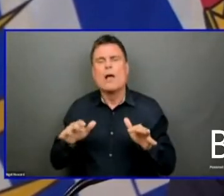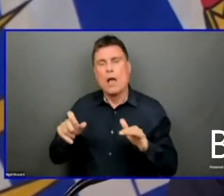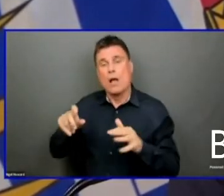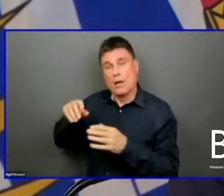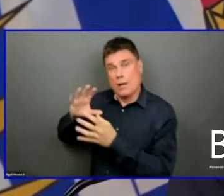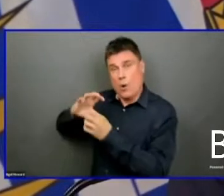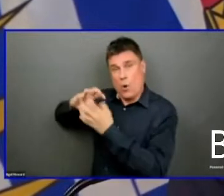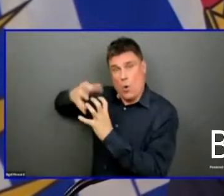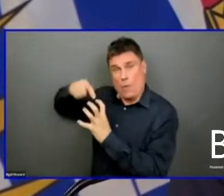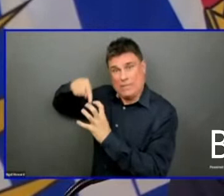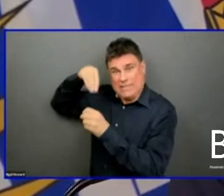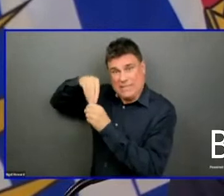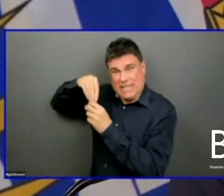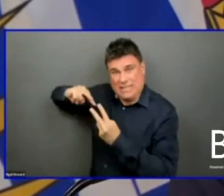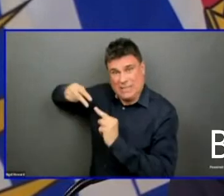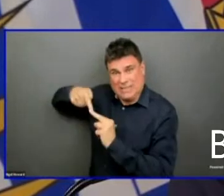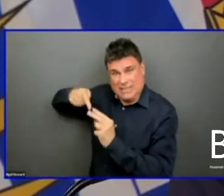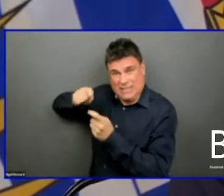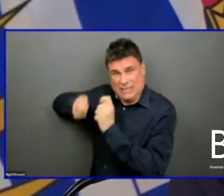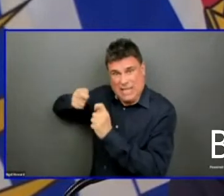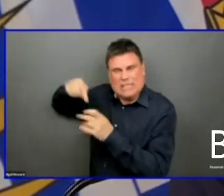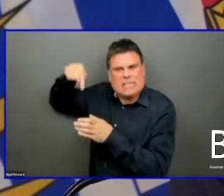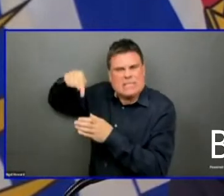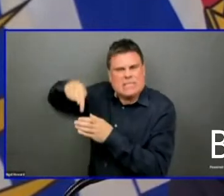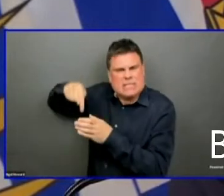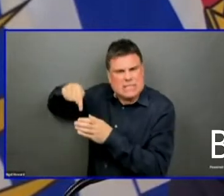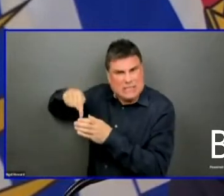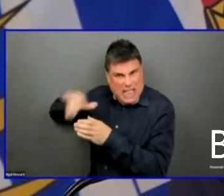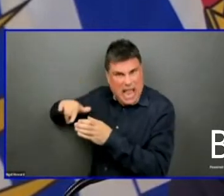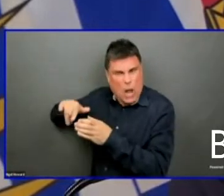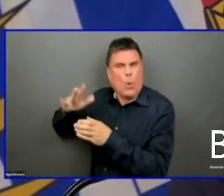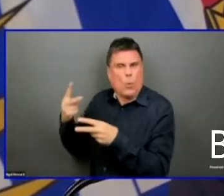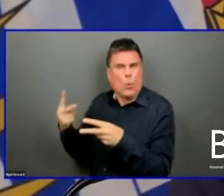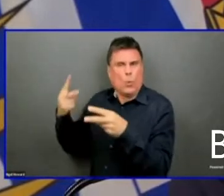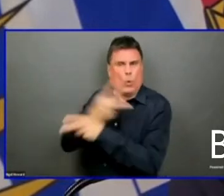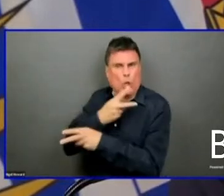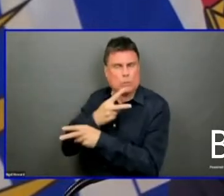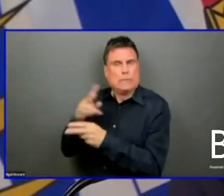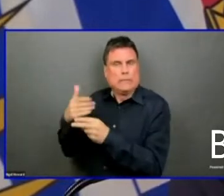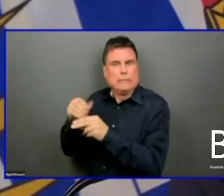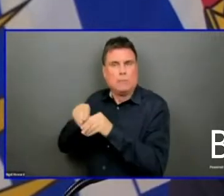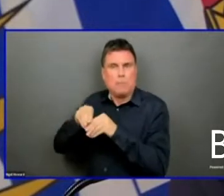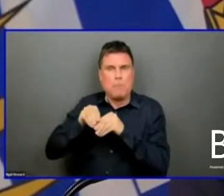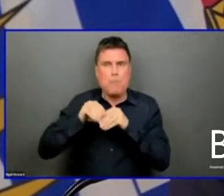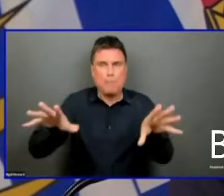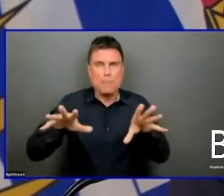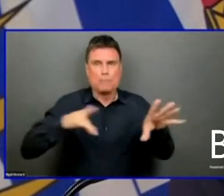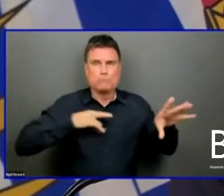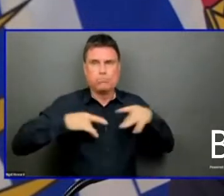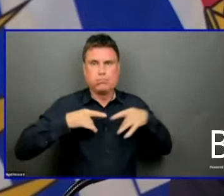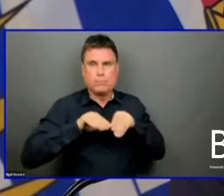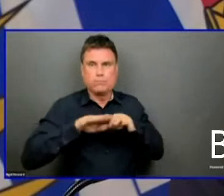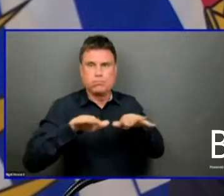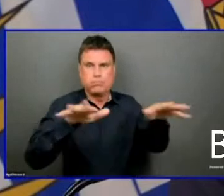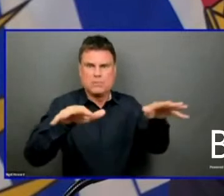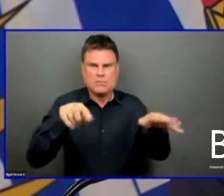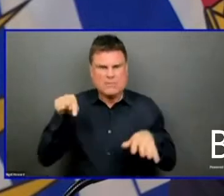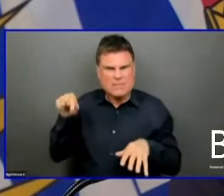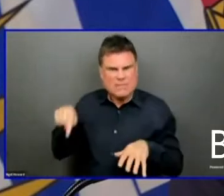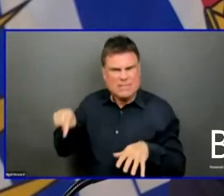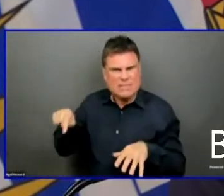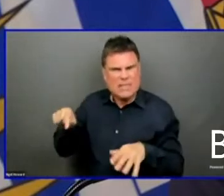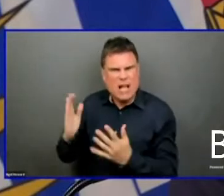those are, more so than the regular COVID-19 virus that has been in BC, is there